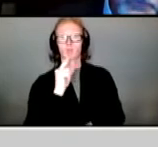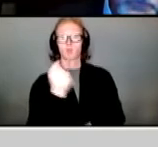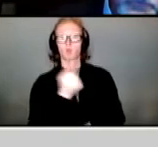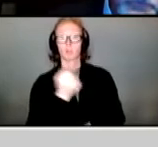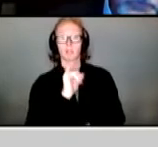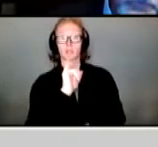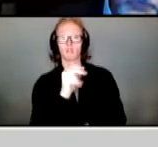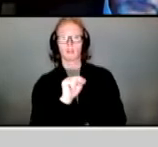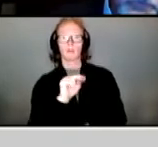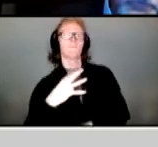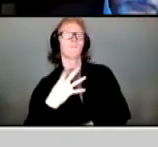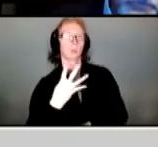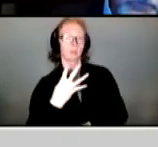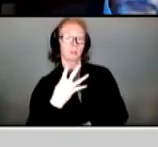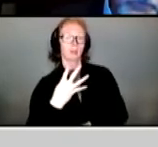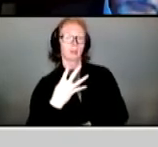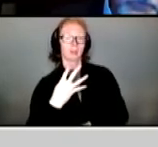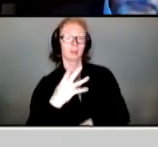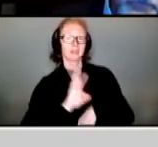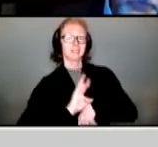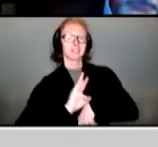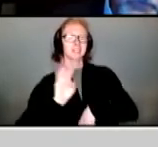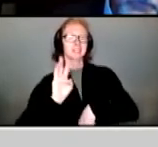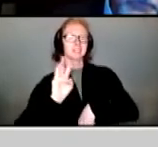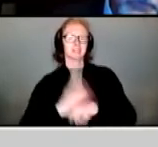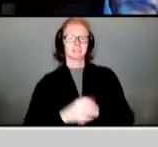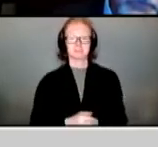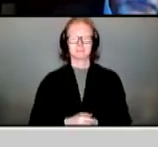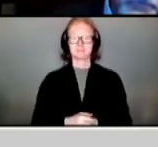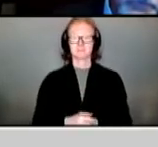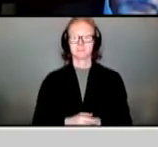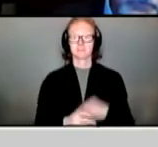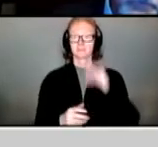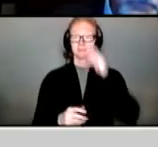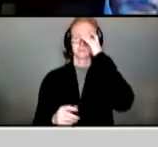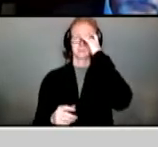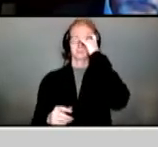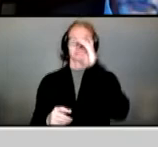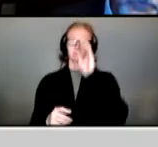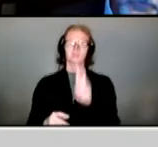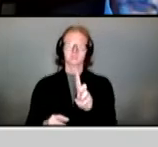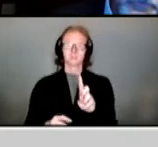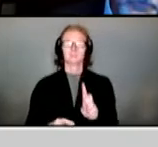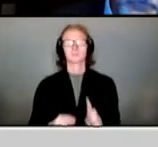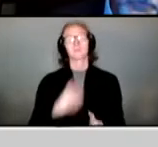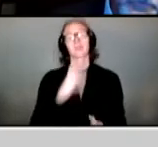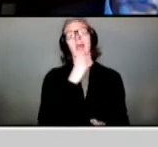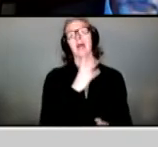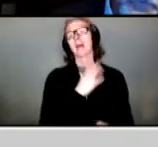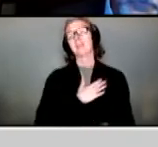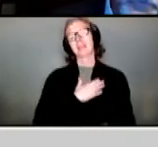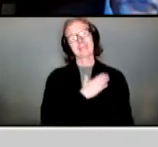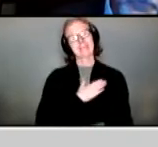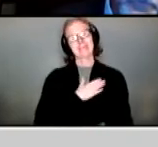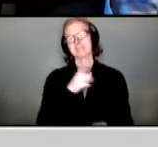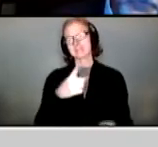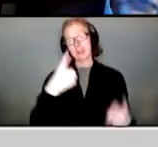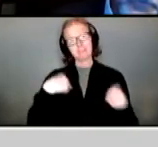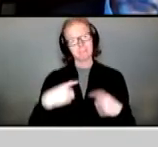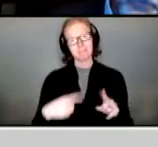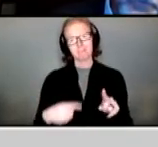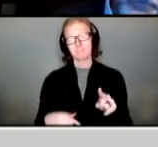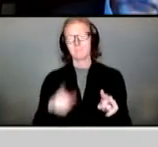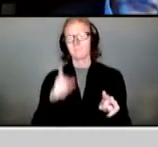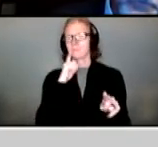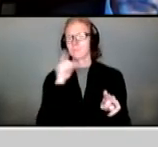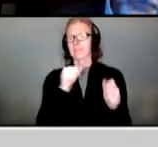would be January 4th at 6 o'clock. And the reason why I'm asking folks is like, in the